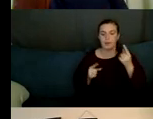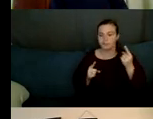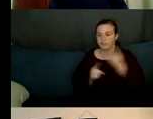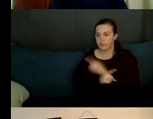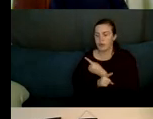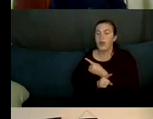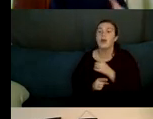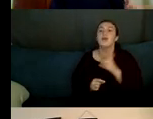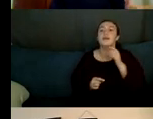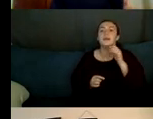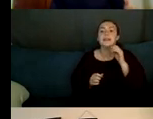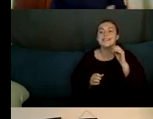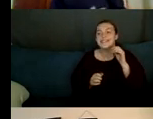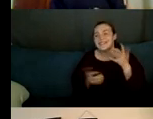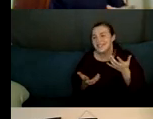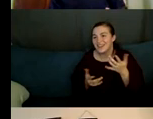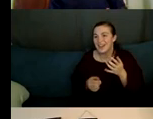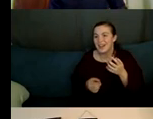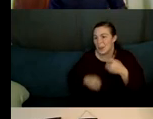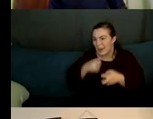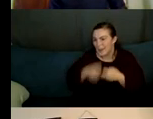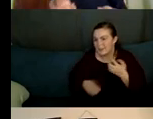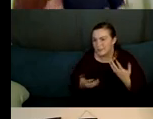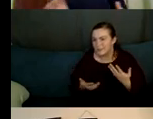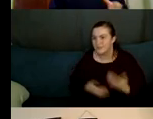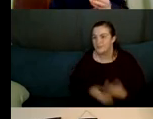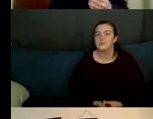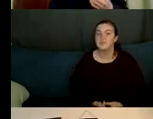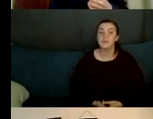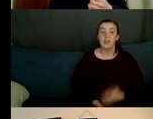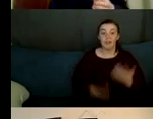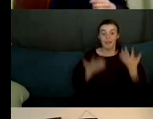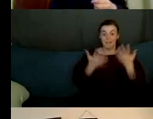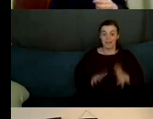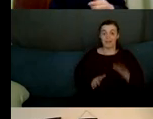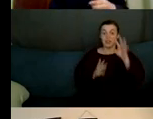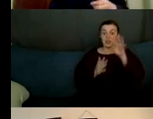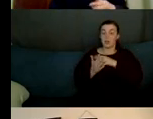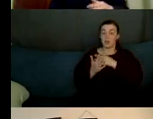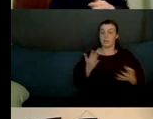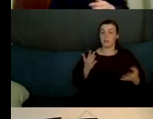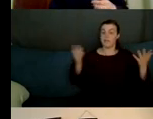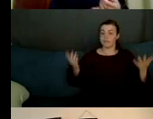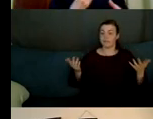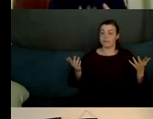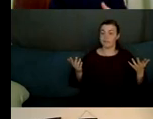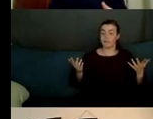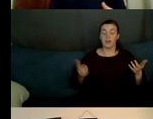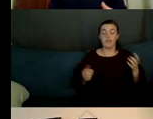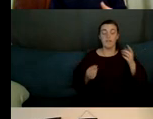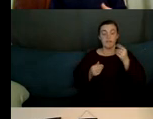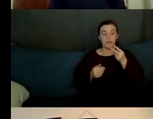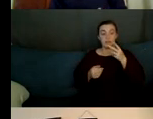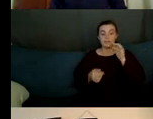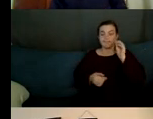schedule. That was our objective. So I have just a few little things. So during